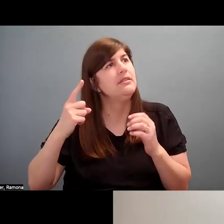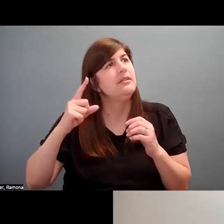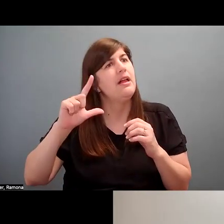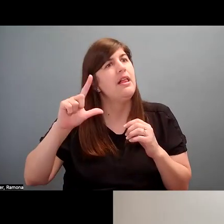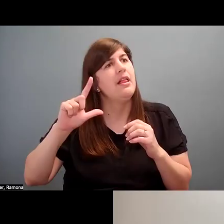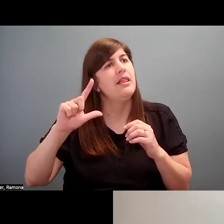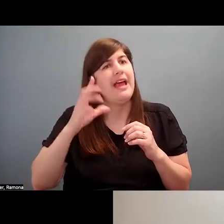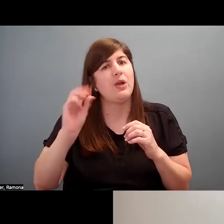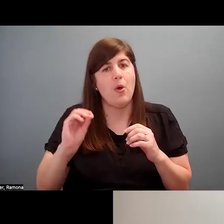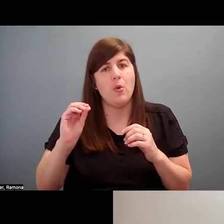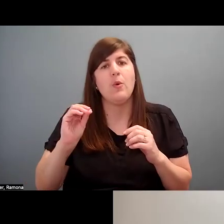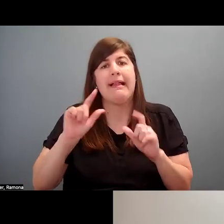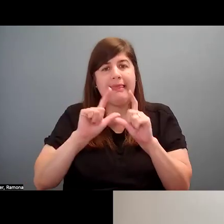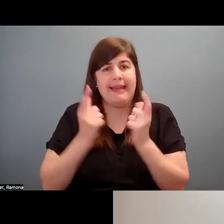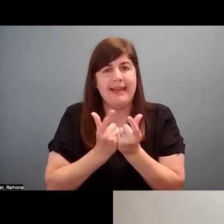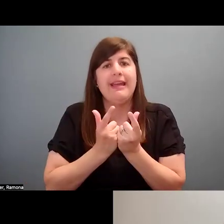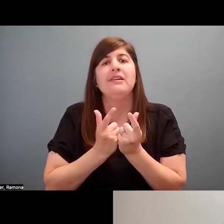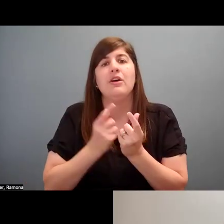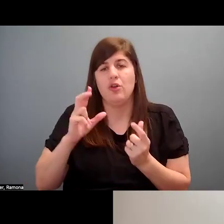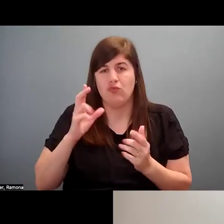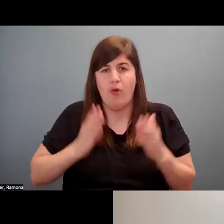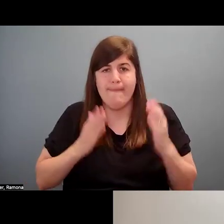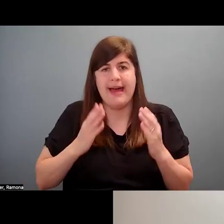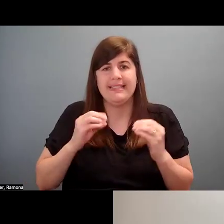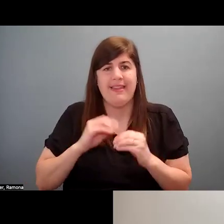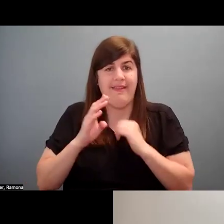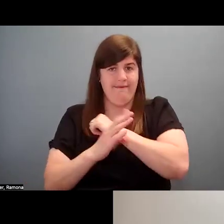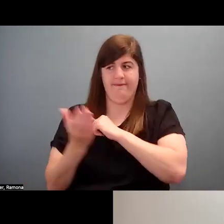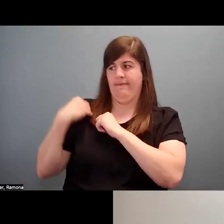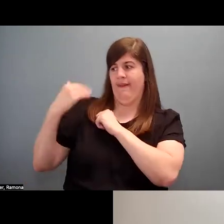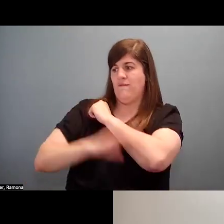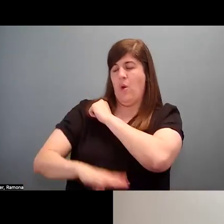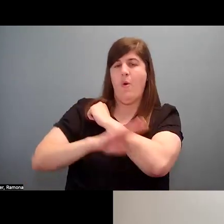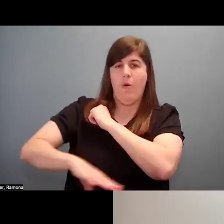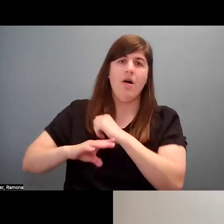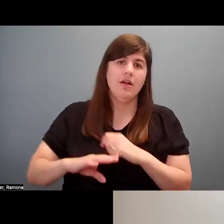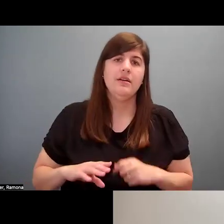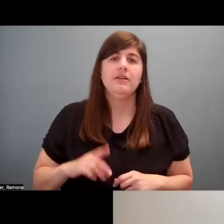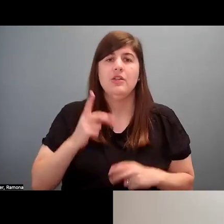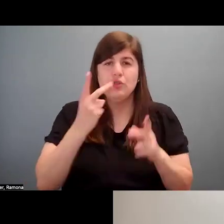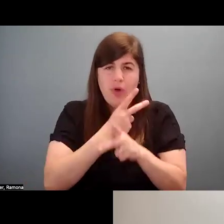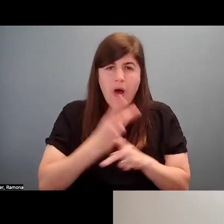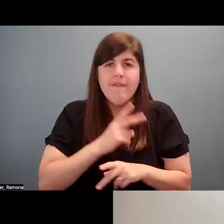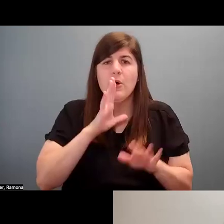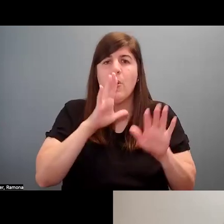League robotics competition in the fall. They had this like you have to solve an ocean related problem, and everybody was